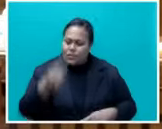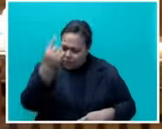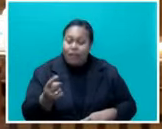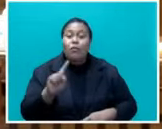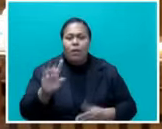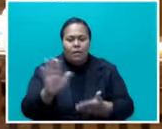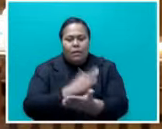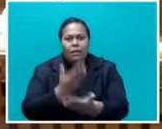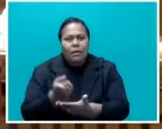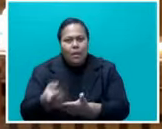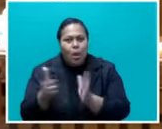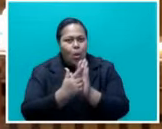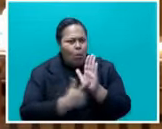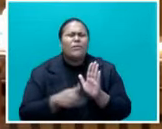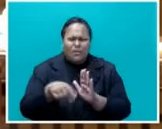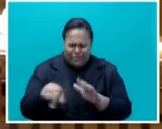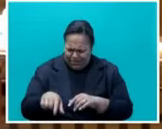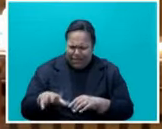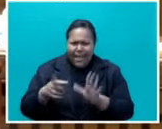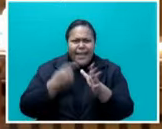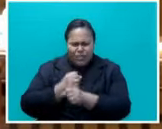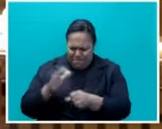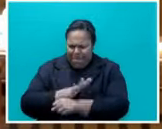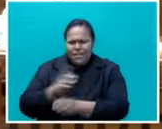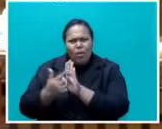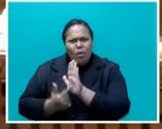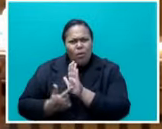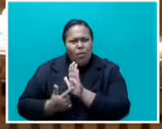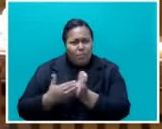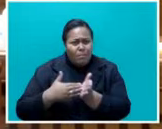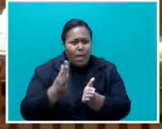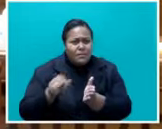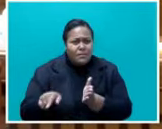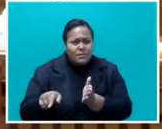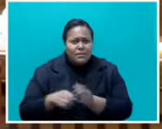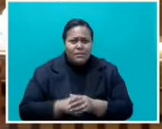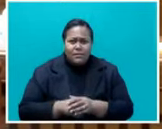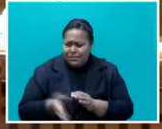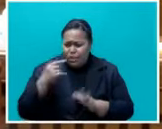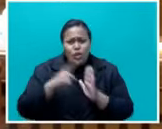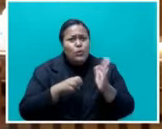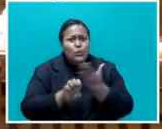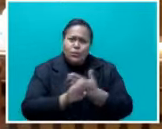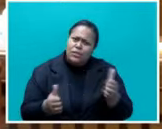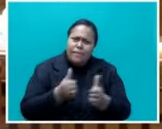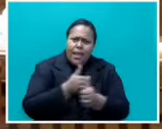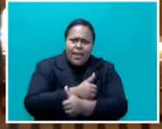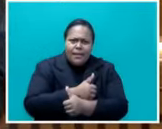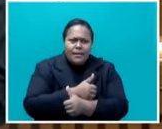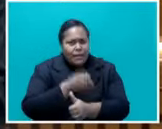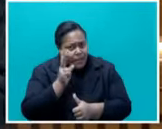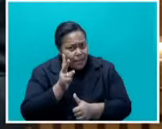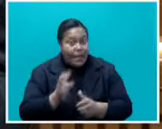law. They are the ones who made the law. They are the ones who passed the latest amendment in June. And that was